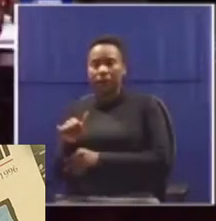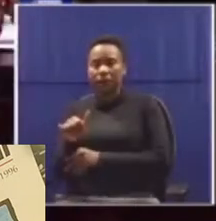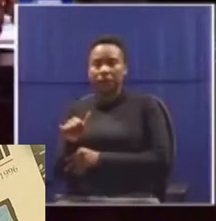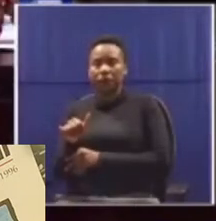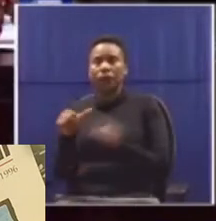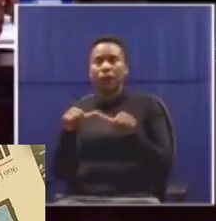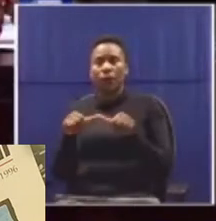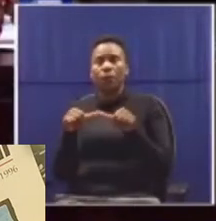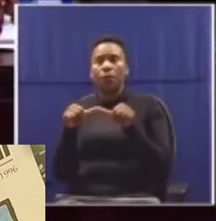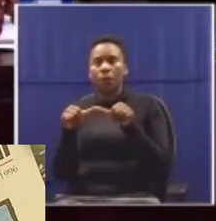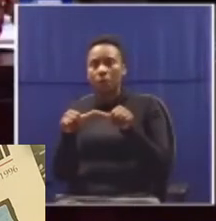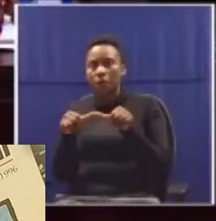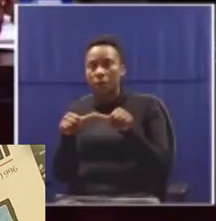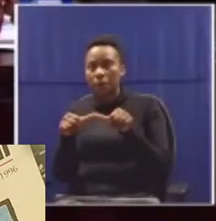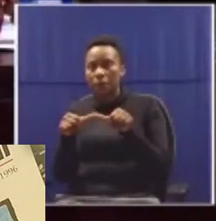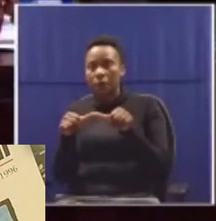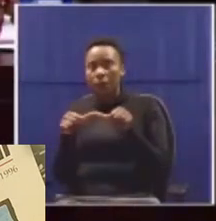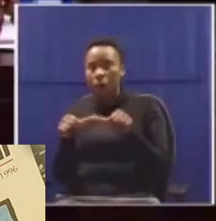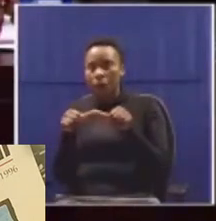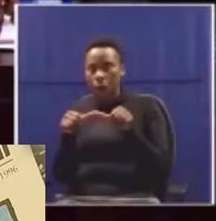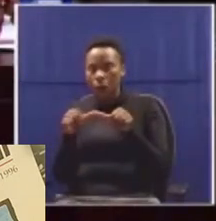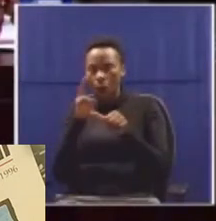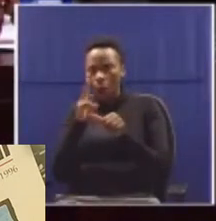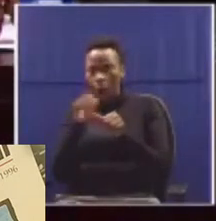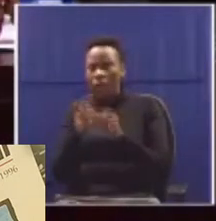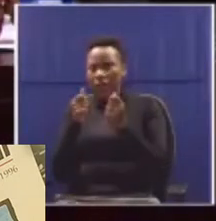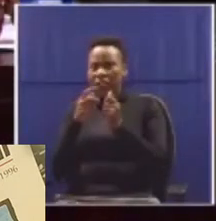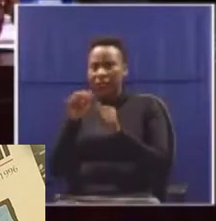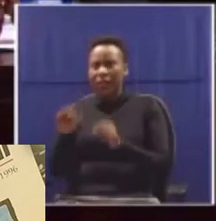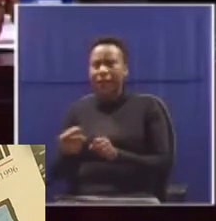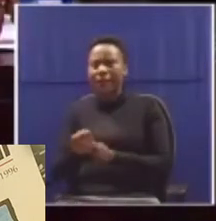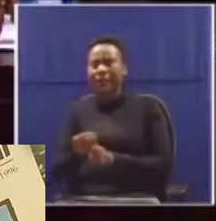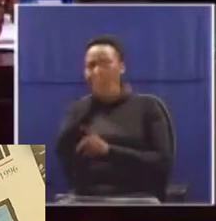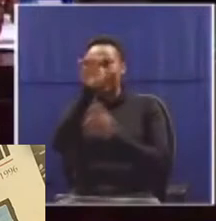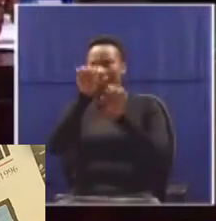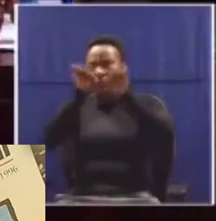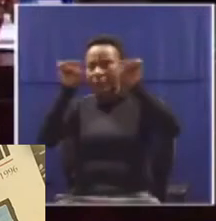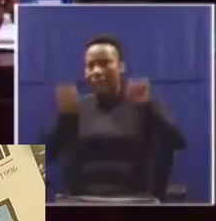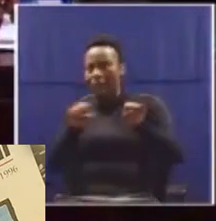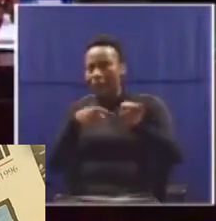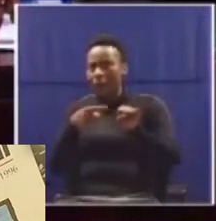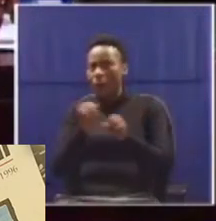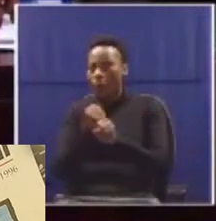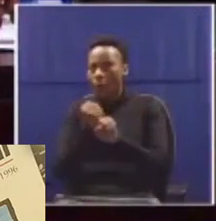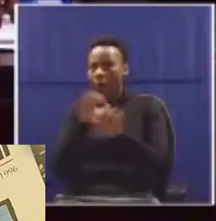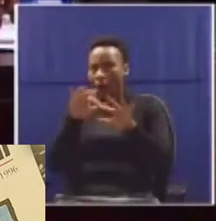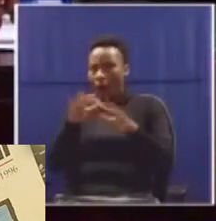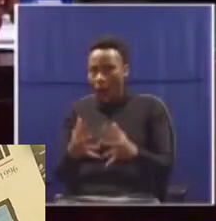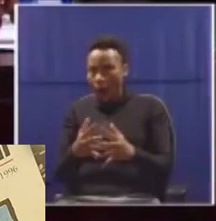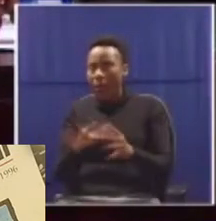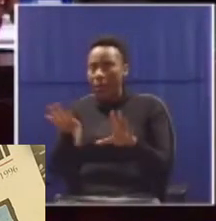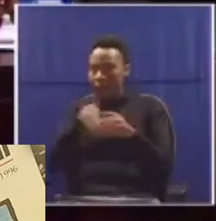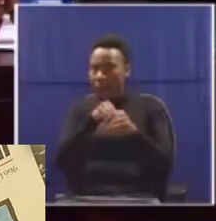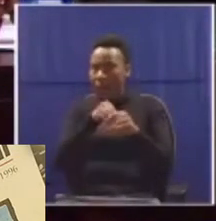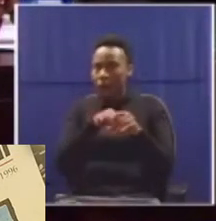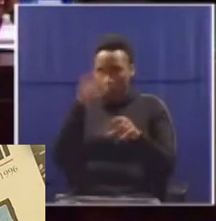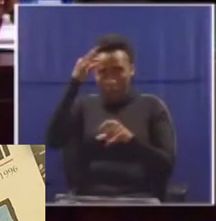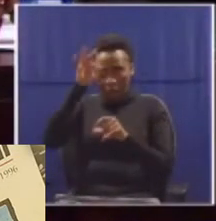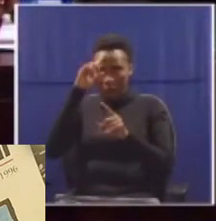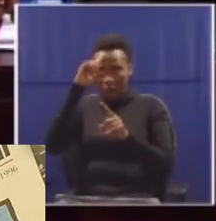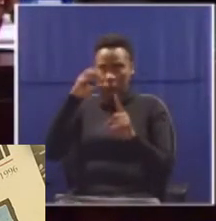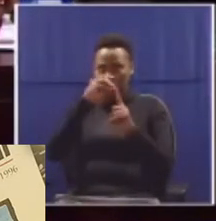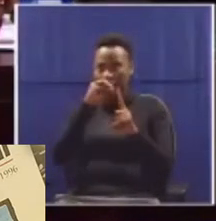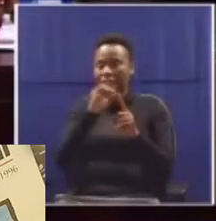continuously improving the Integrity of their financial system not merely a task force exercise but rather part of government objective for